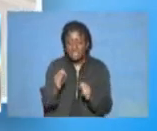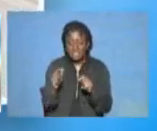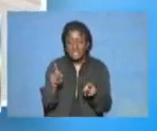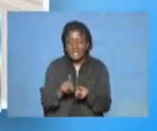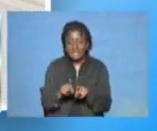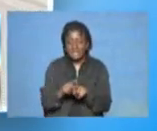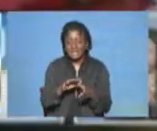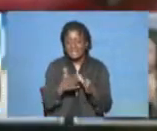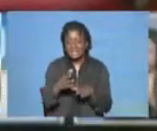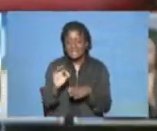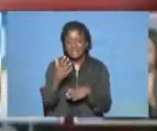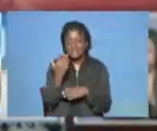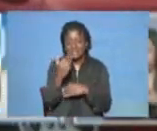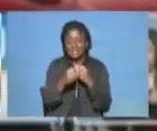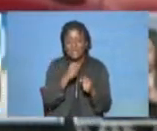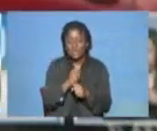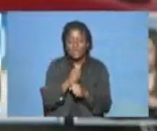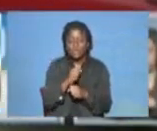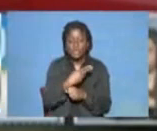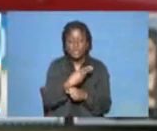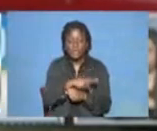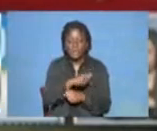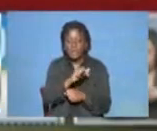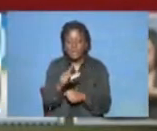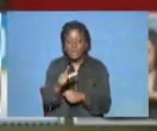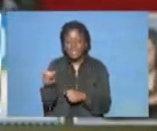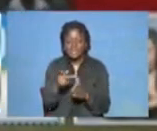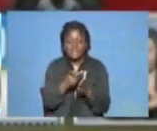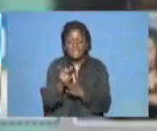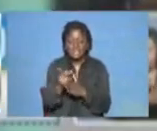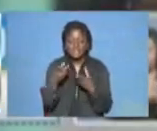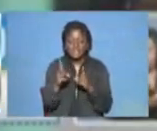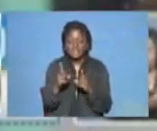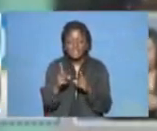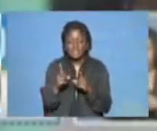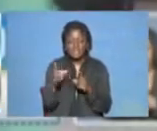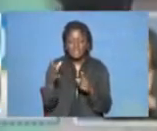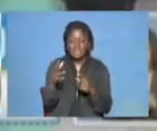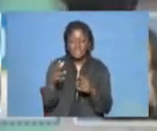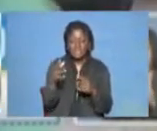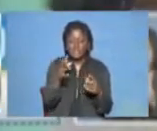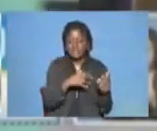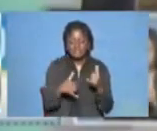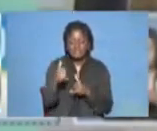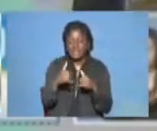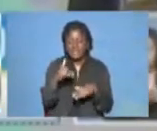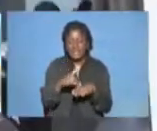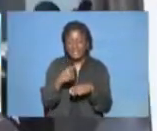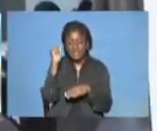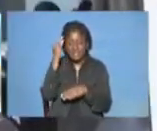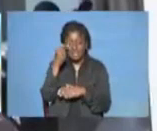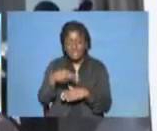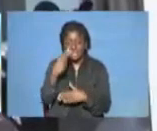Cam Paul. Paul was killed during an altercation at Government High School in 2021, but officer in charge of the school policing program,